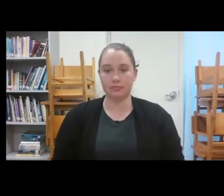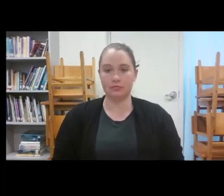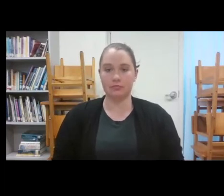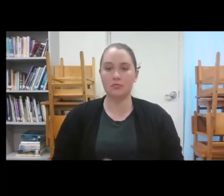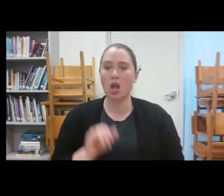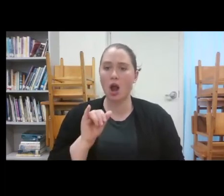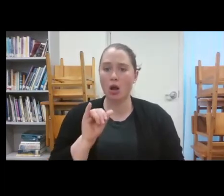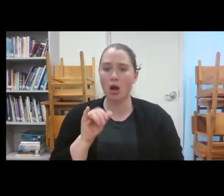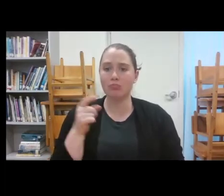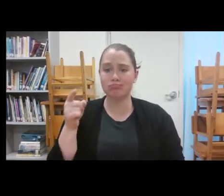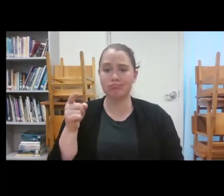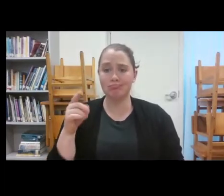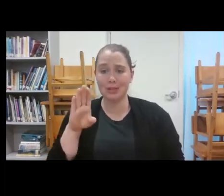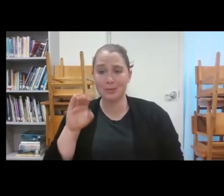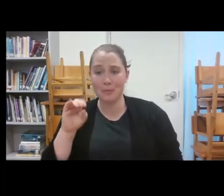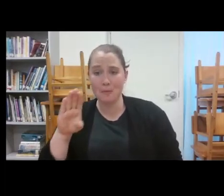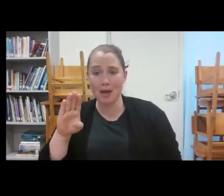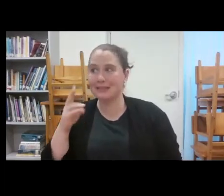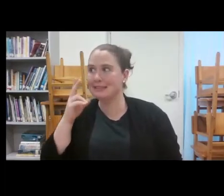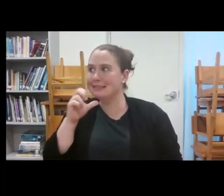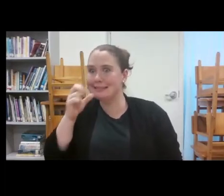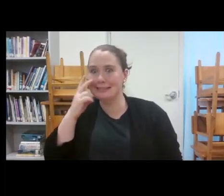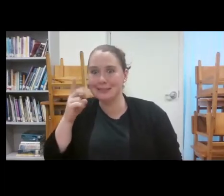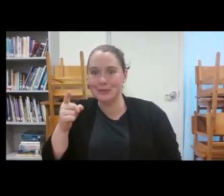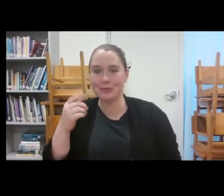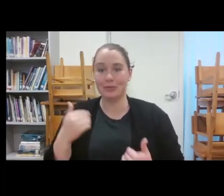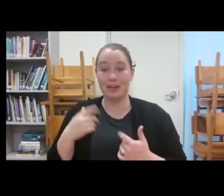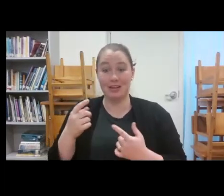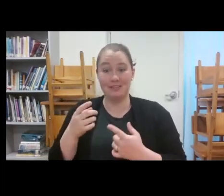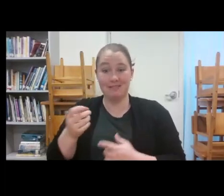Oh, there is Bob. I didn't see you, Bob. There were a couple of